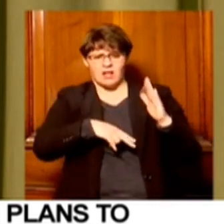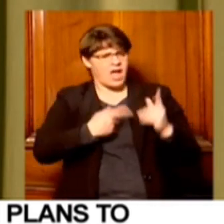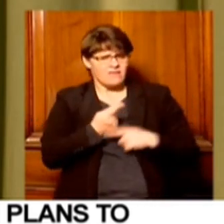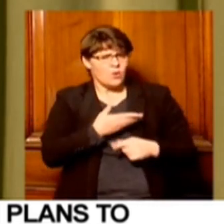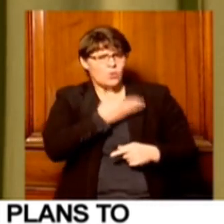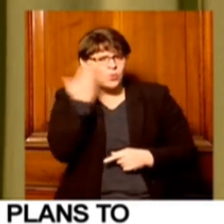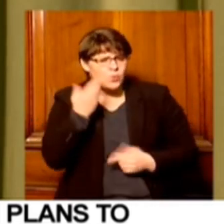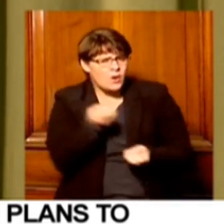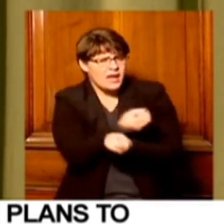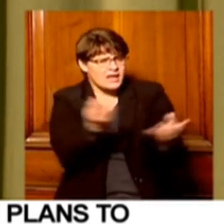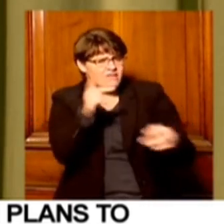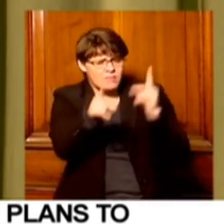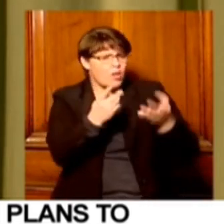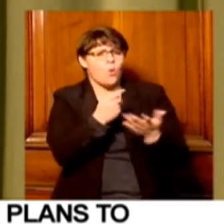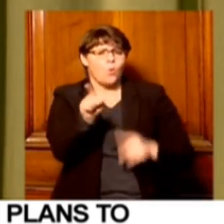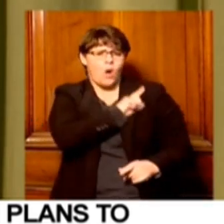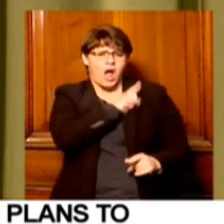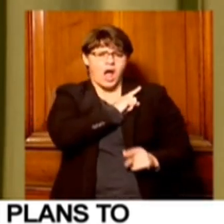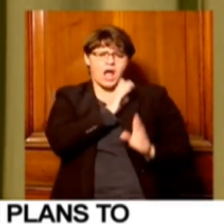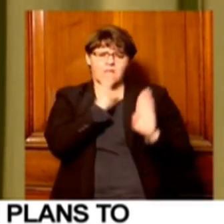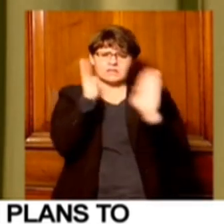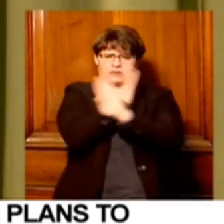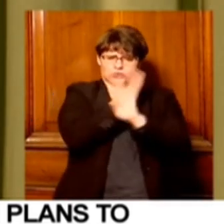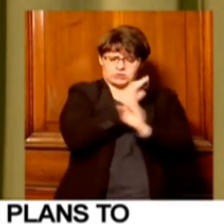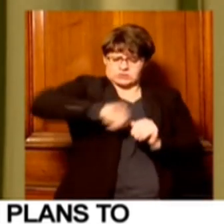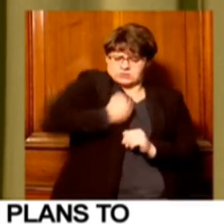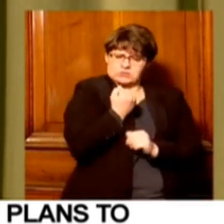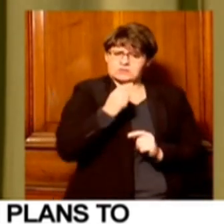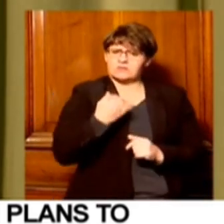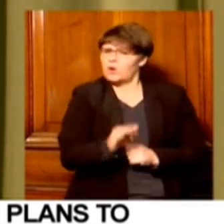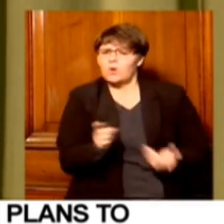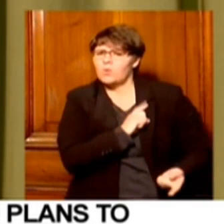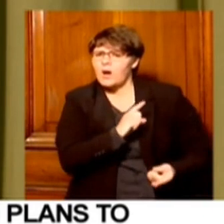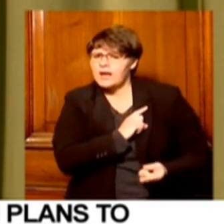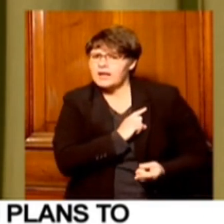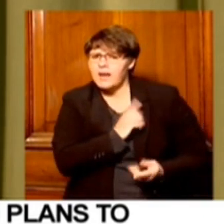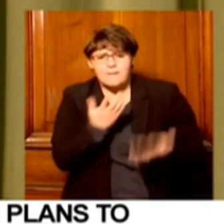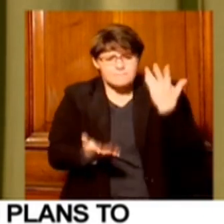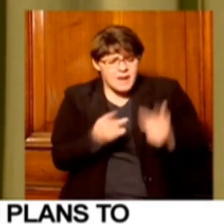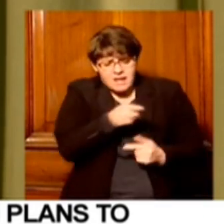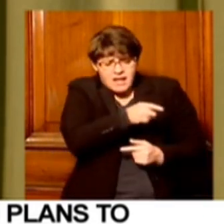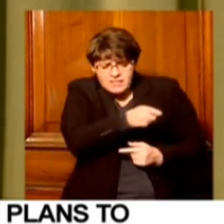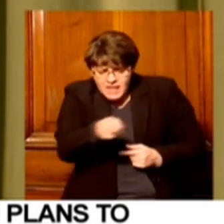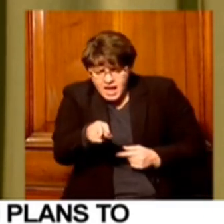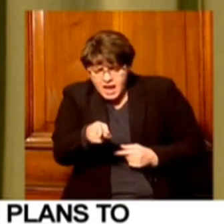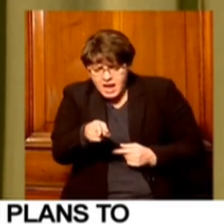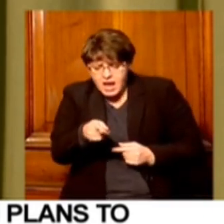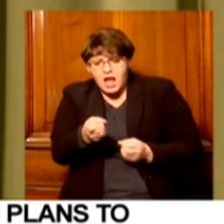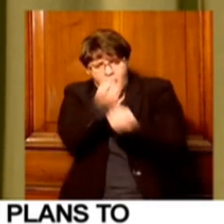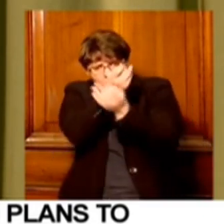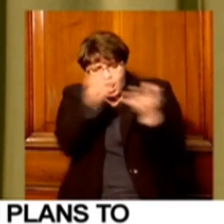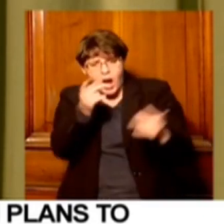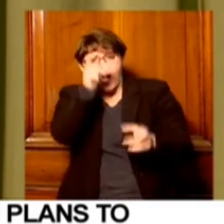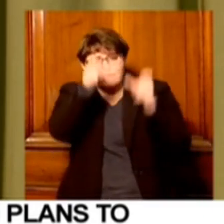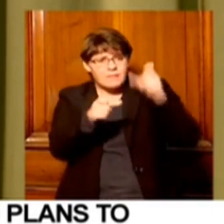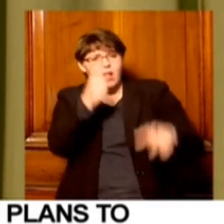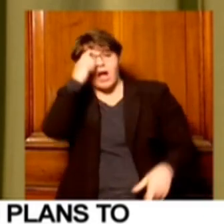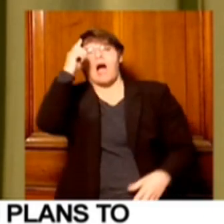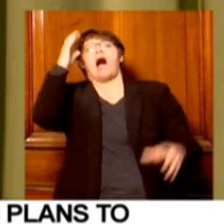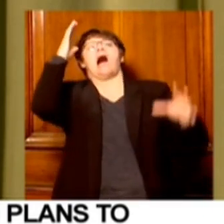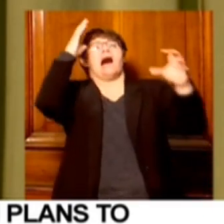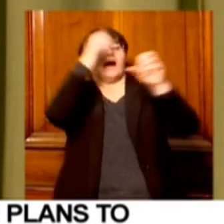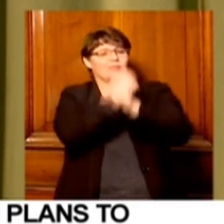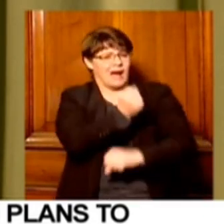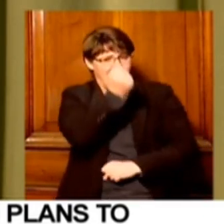confidential? Do you believe that releasing these advisories could inform the public to make better decisions